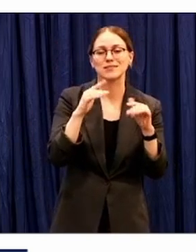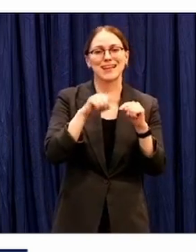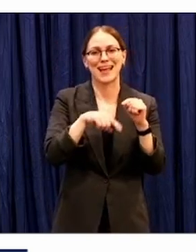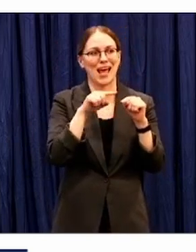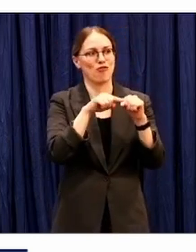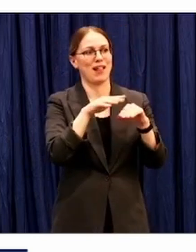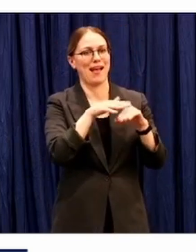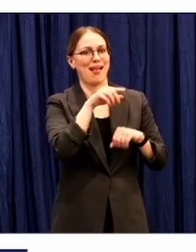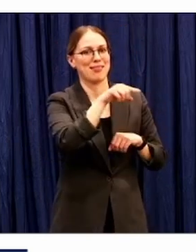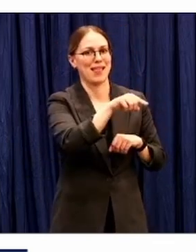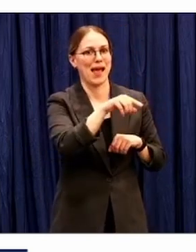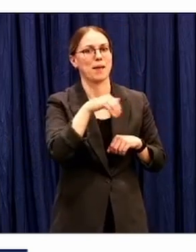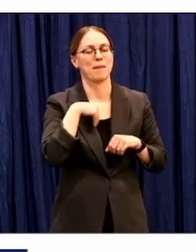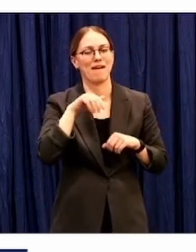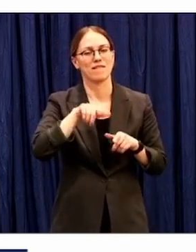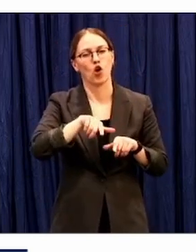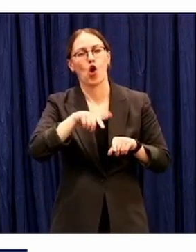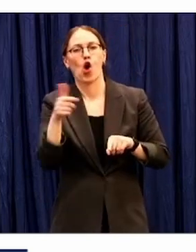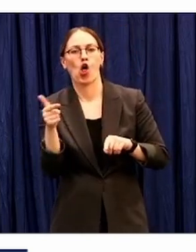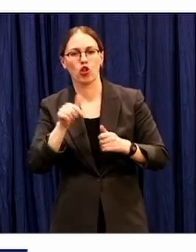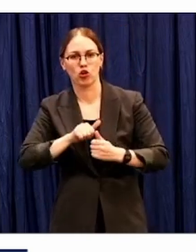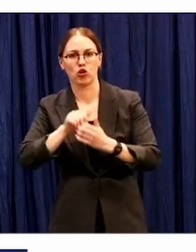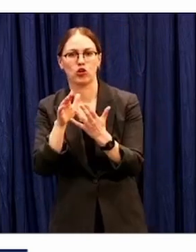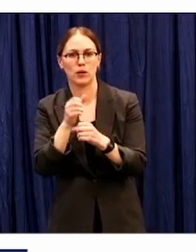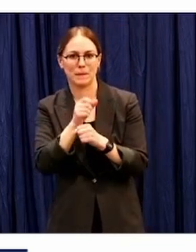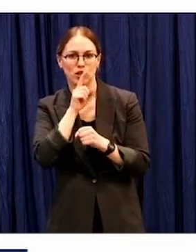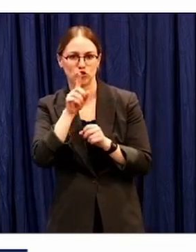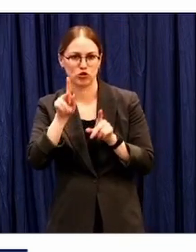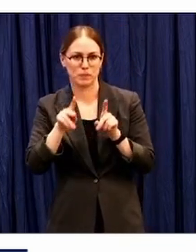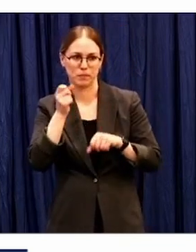alternatives in your system to speech interaction.